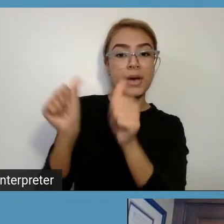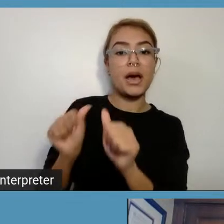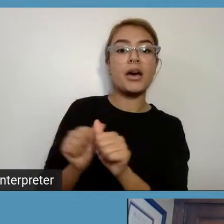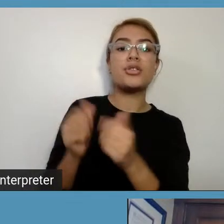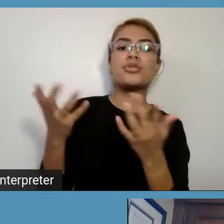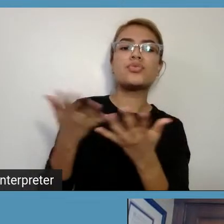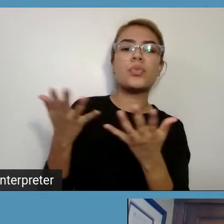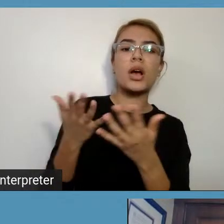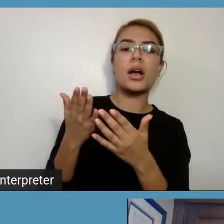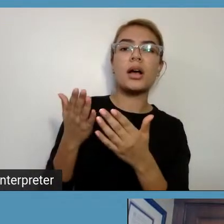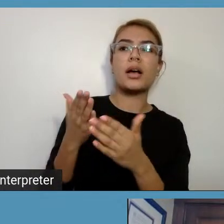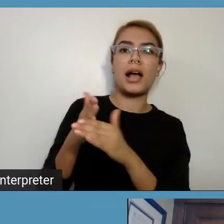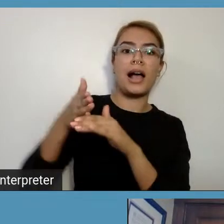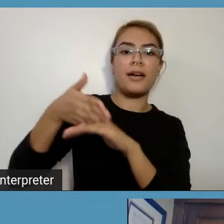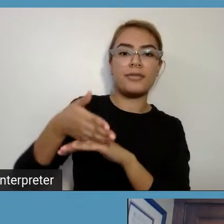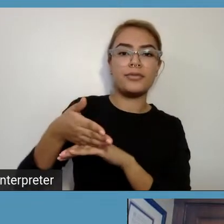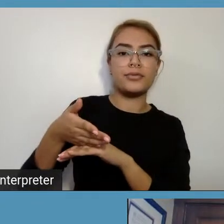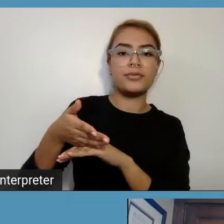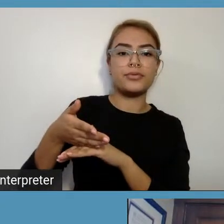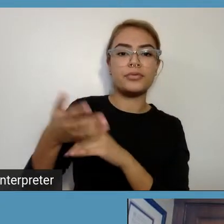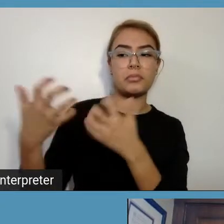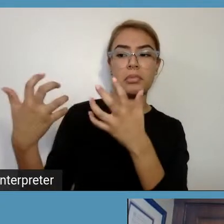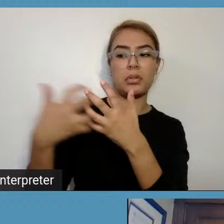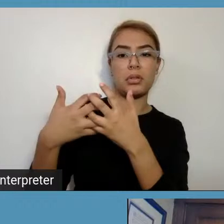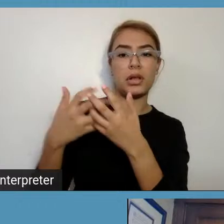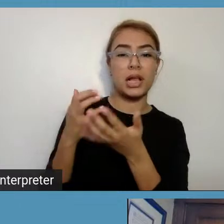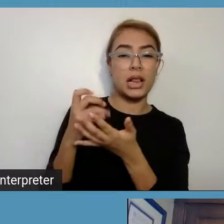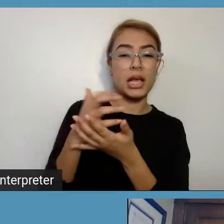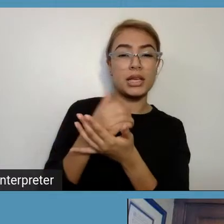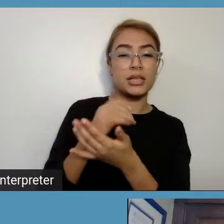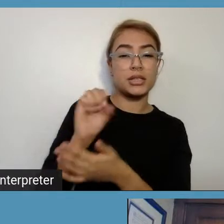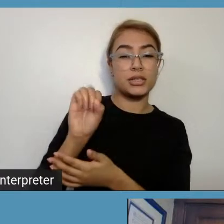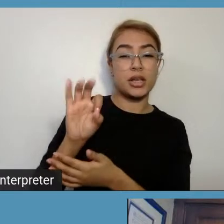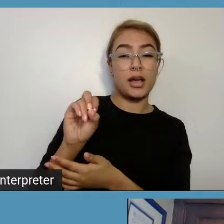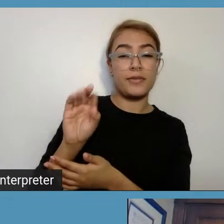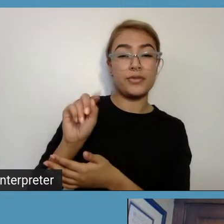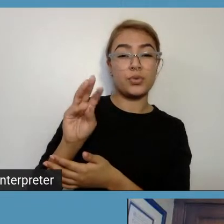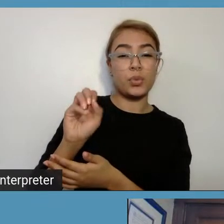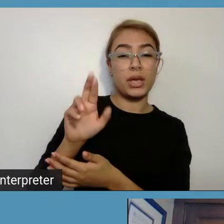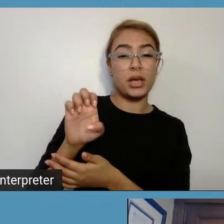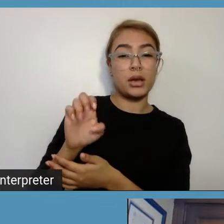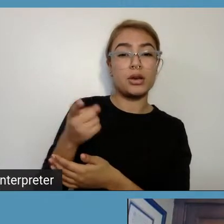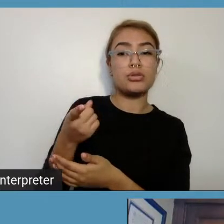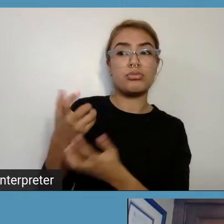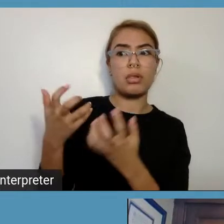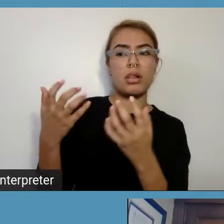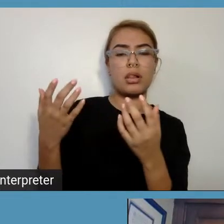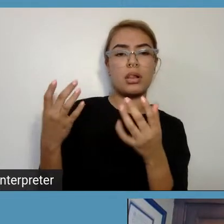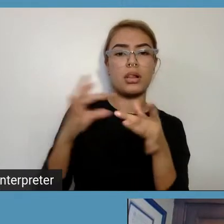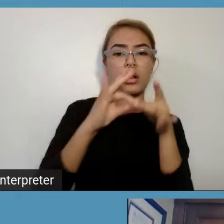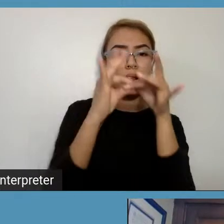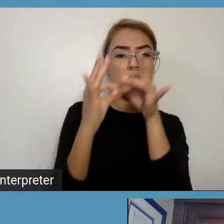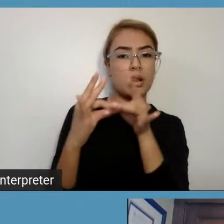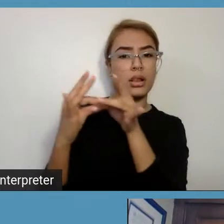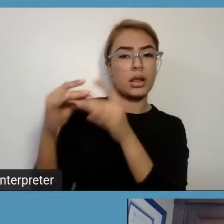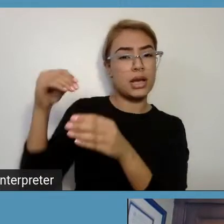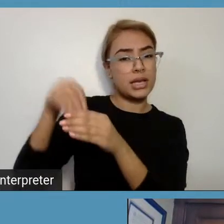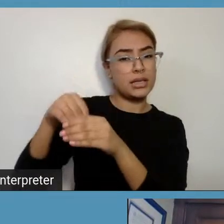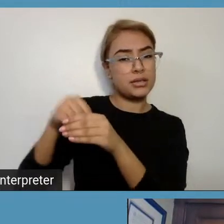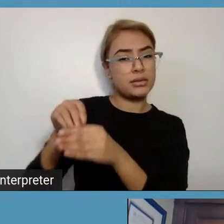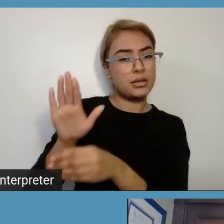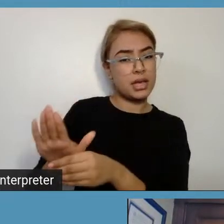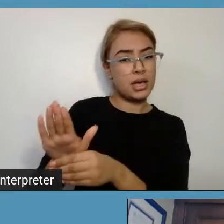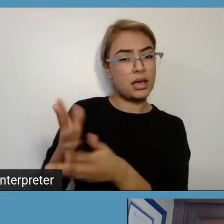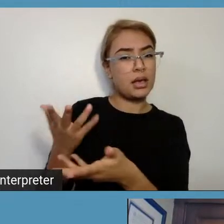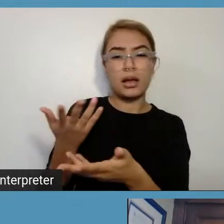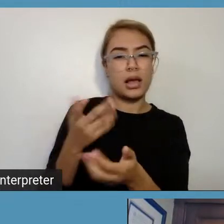ultimately that then dovetails with whatever collections management software you've got, the traditional stuff, you patch that file into the software, or how does that